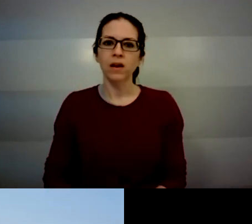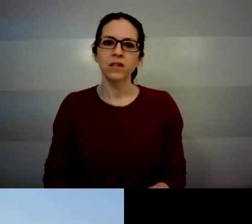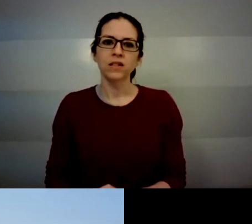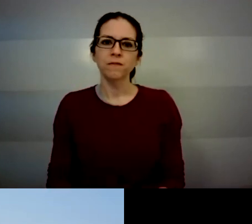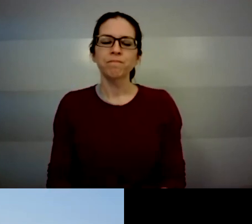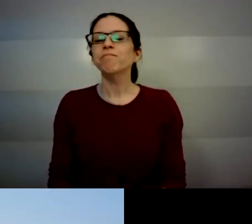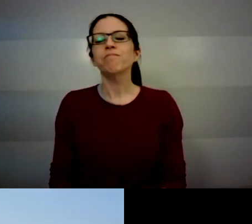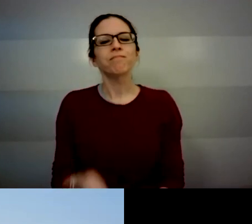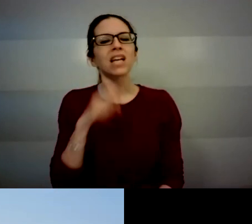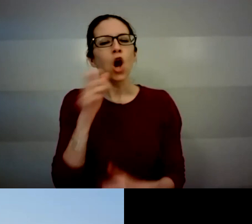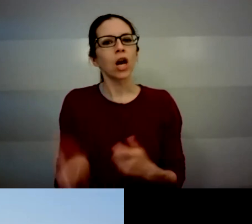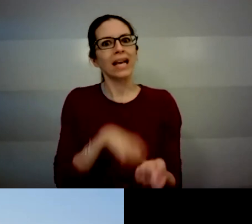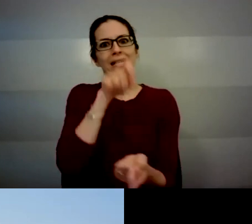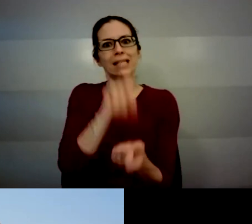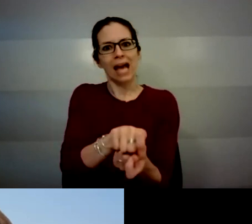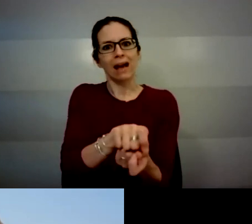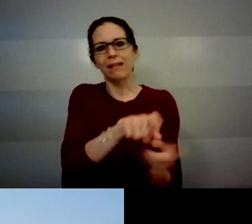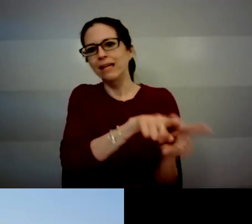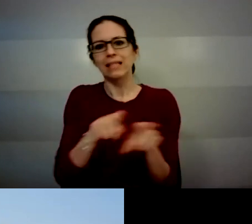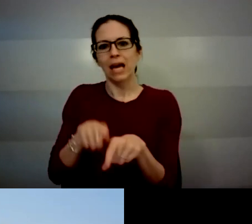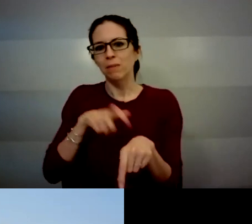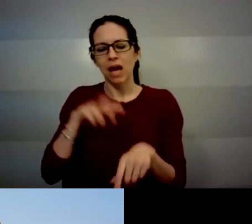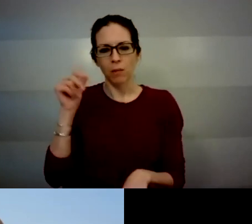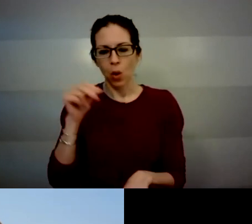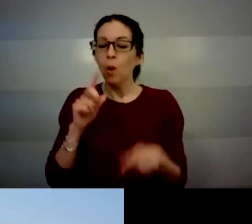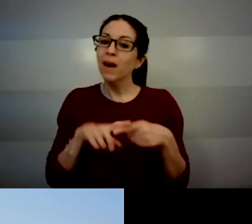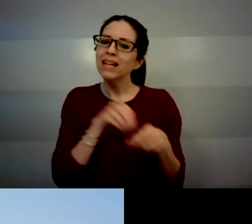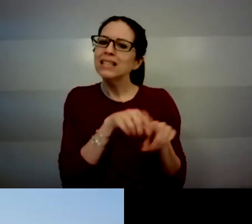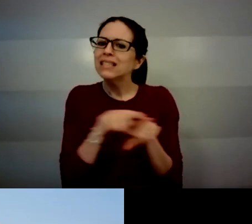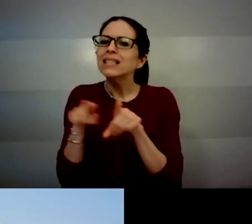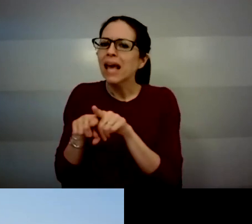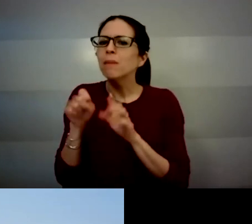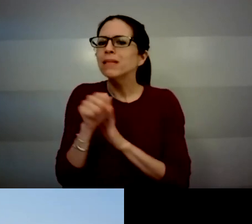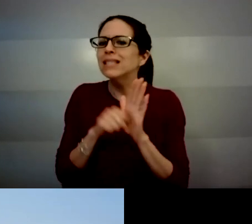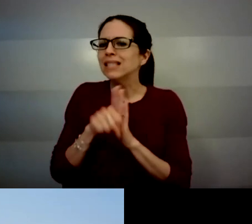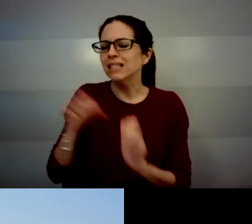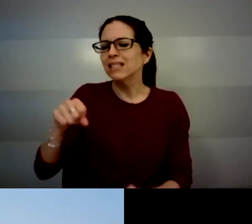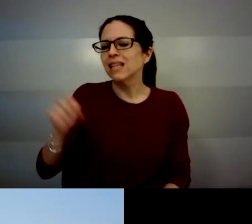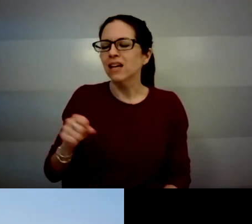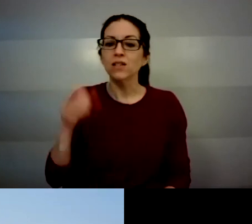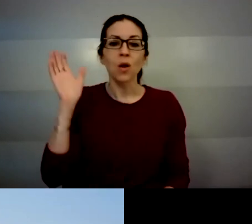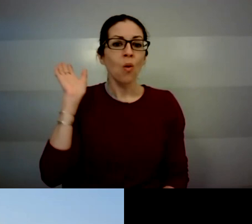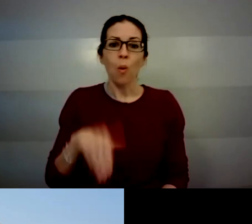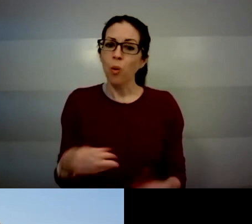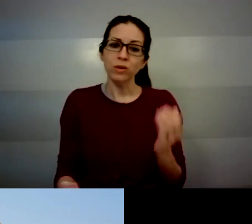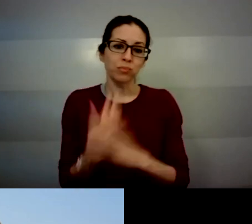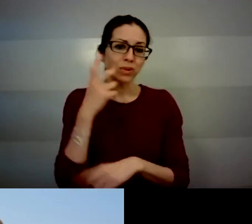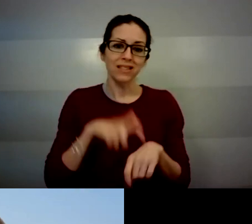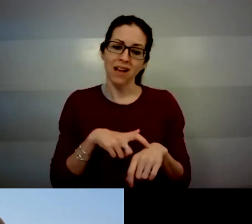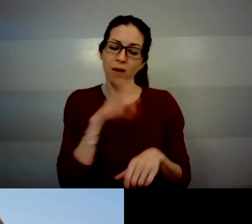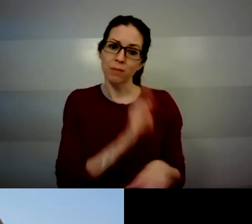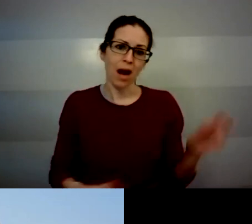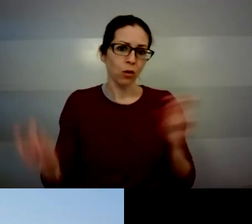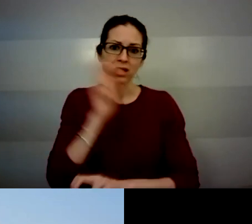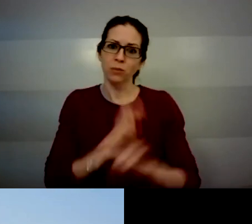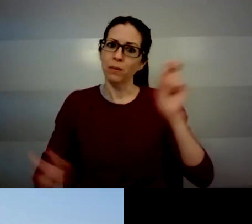So not at exactly the same time, but in the same season typically. So the whole spring season is a migration period, but